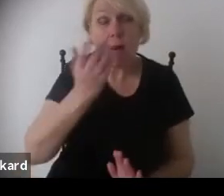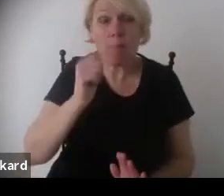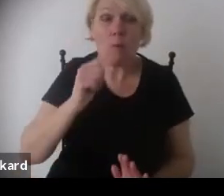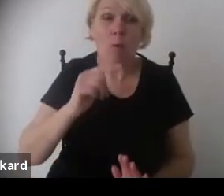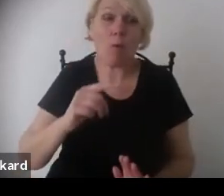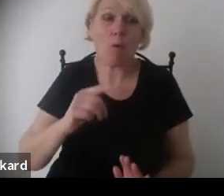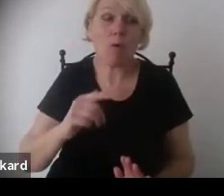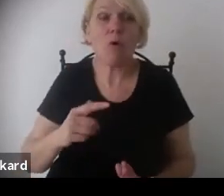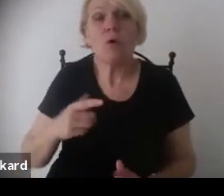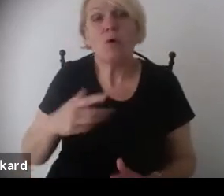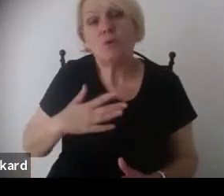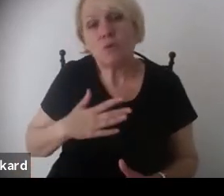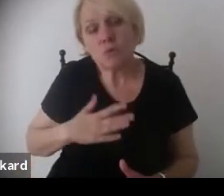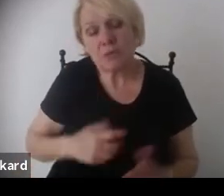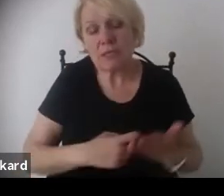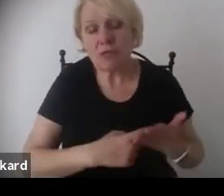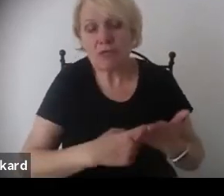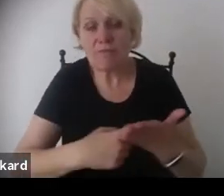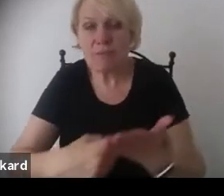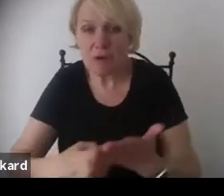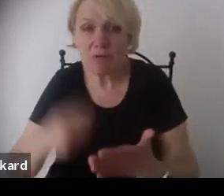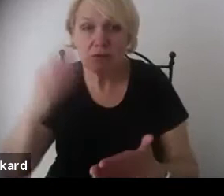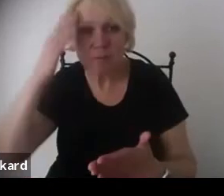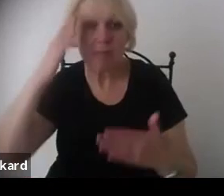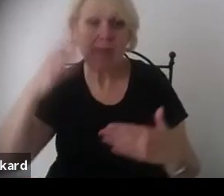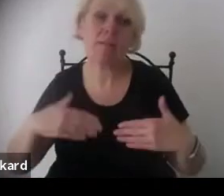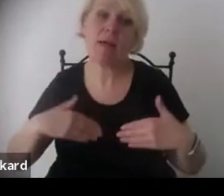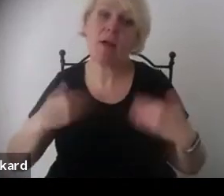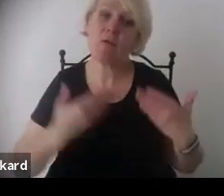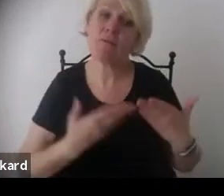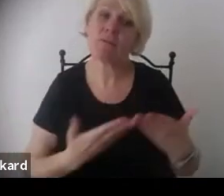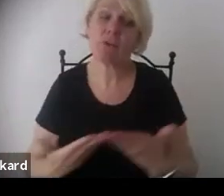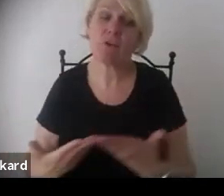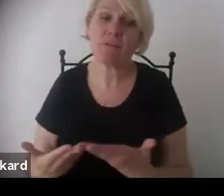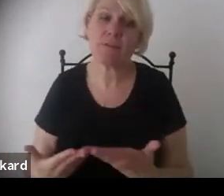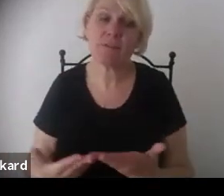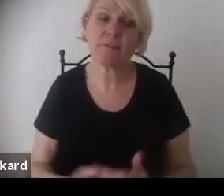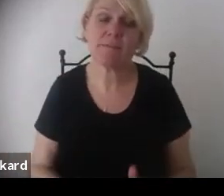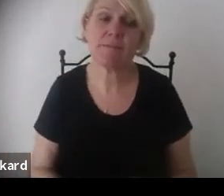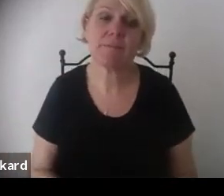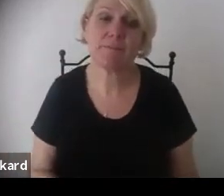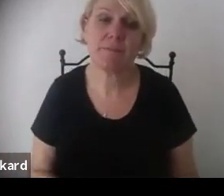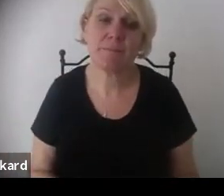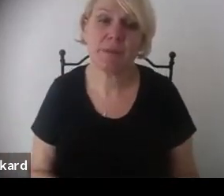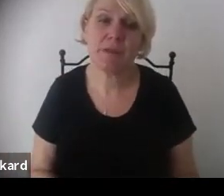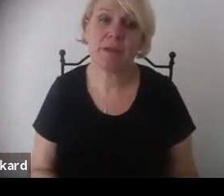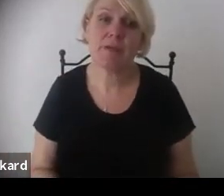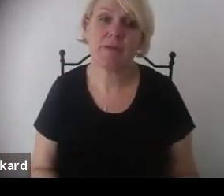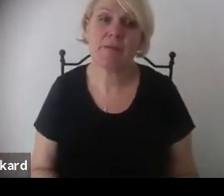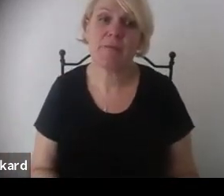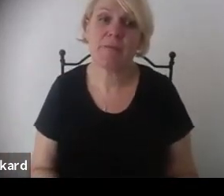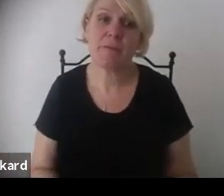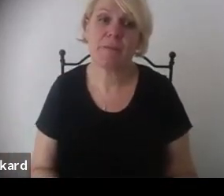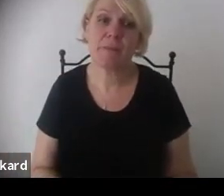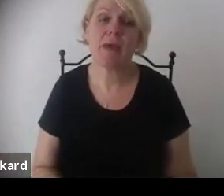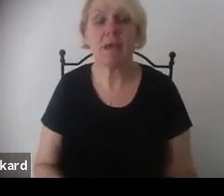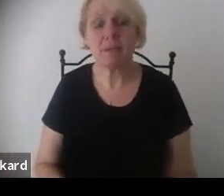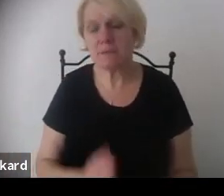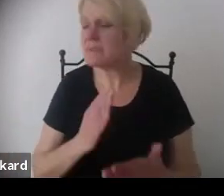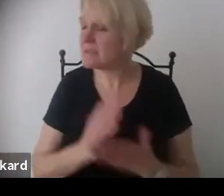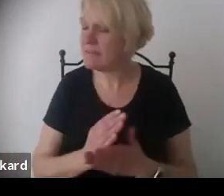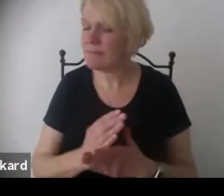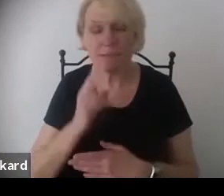services is necessary, then access will be swift, and we definitely will be seeing people with, anxiety